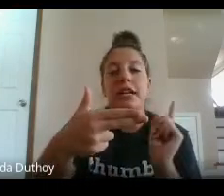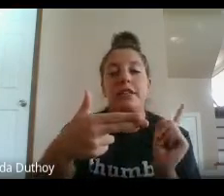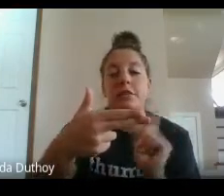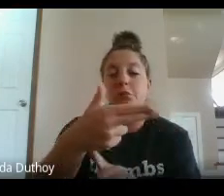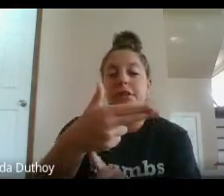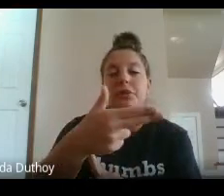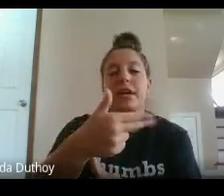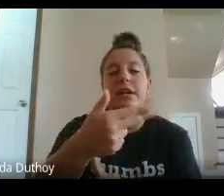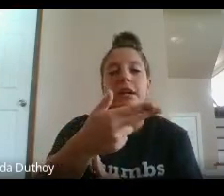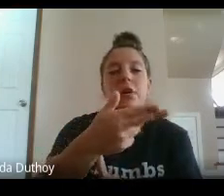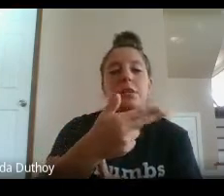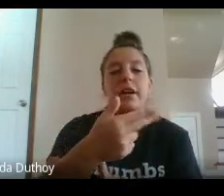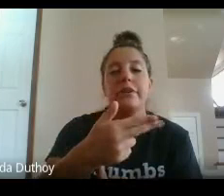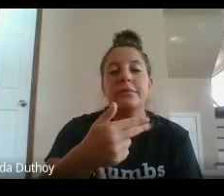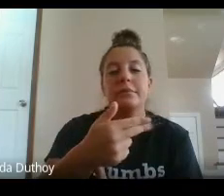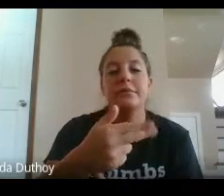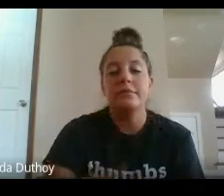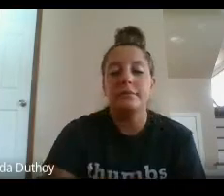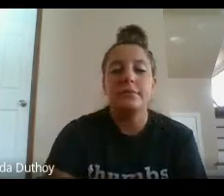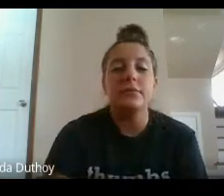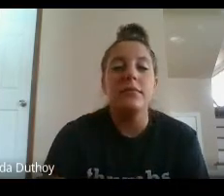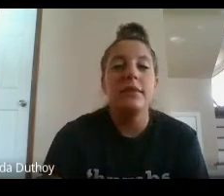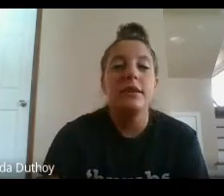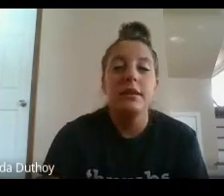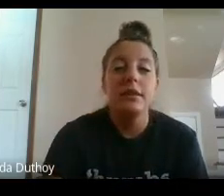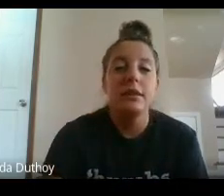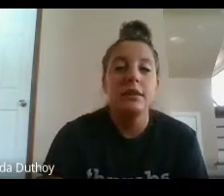close it, and then point to it. Hotel.